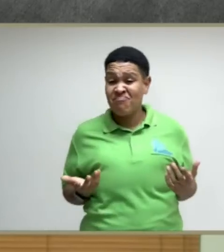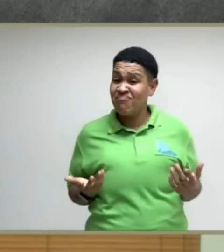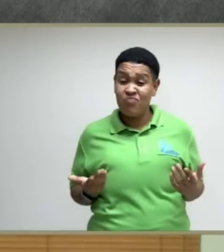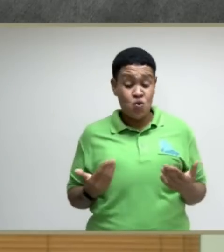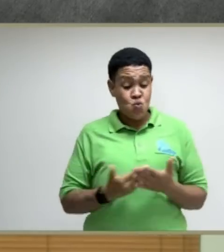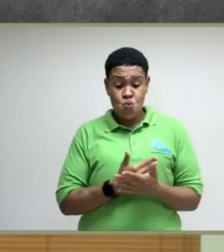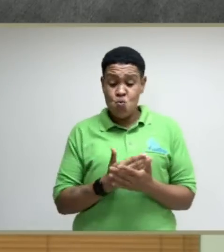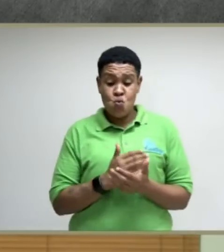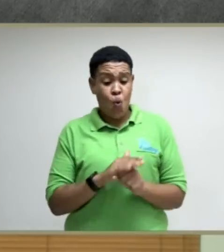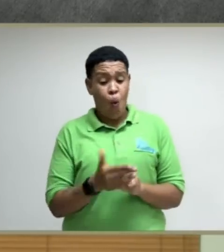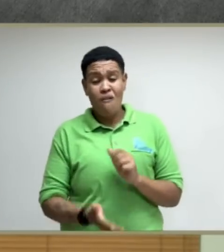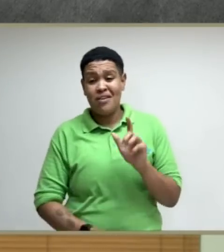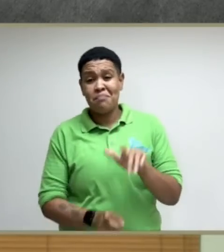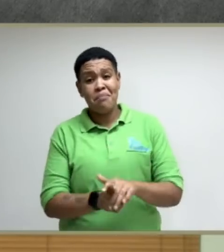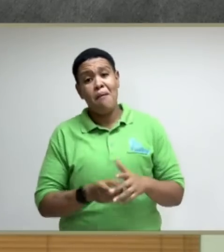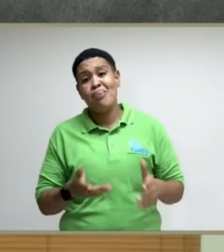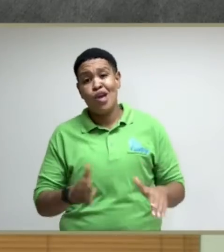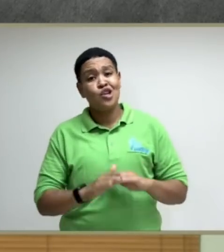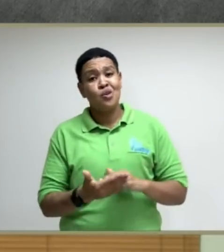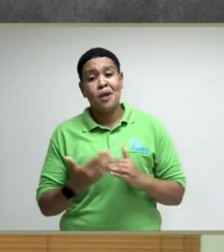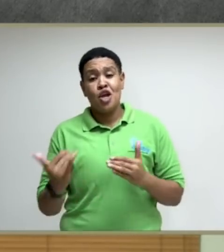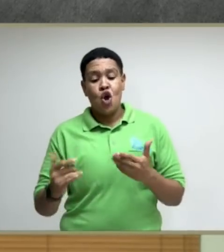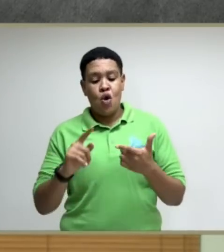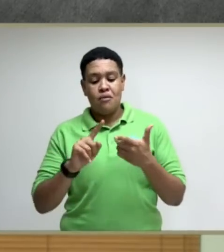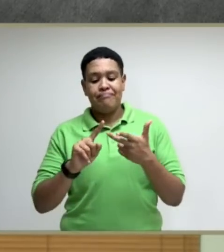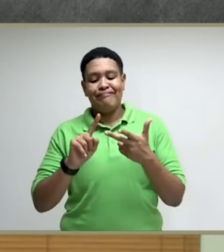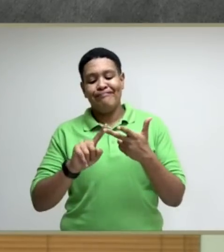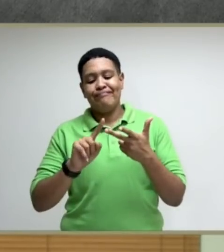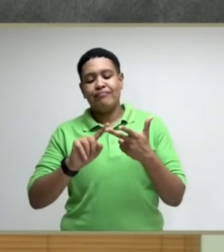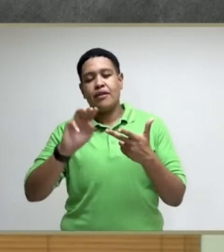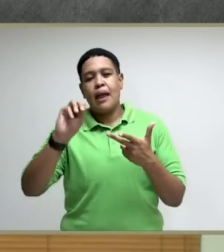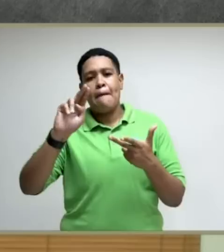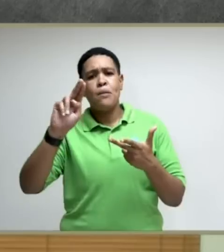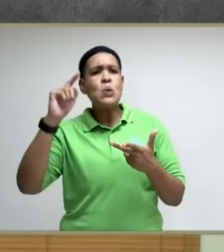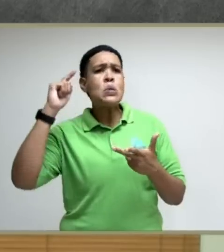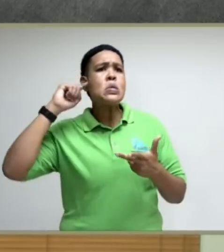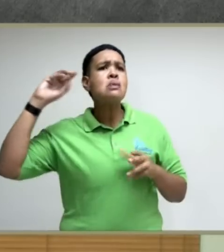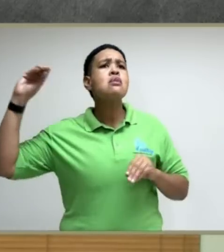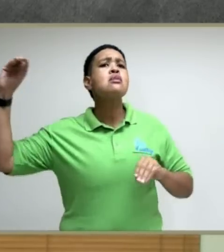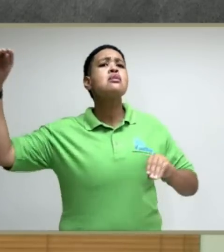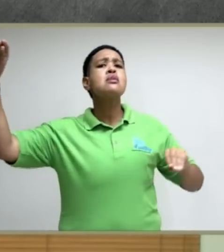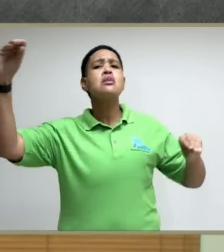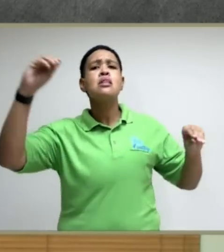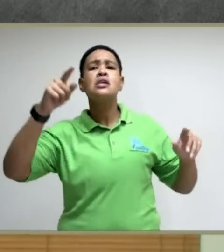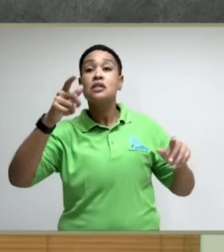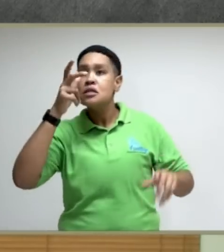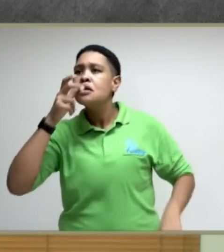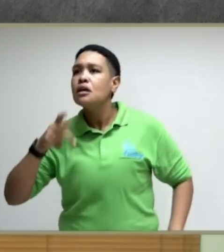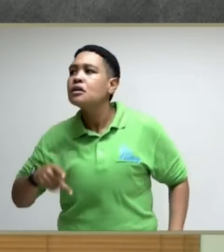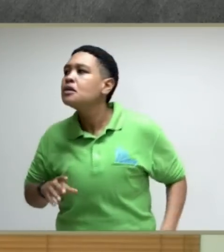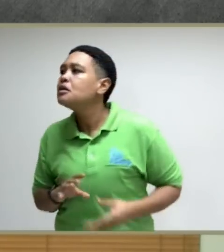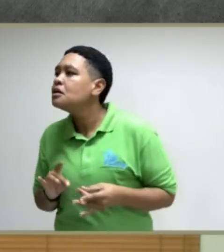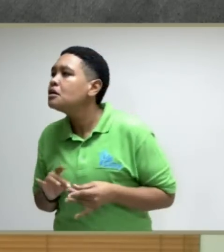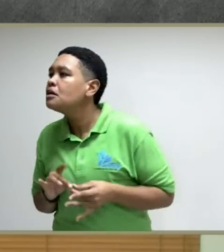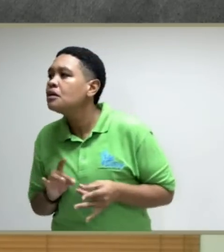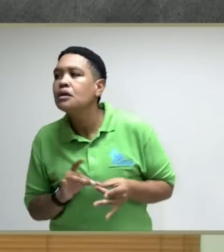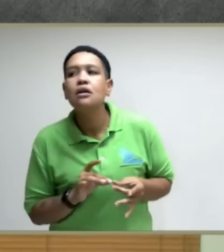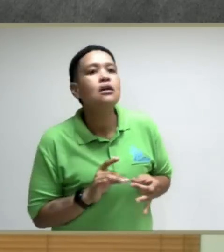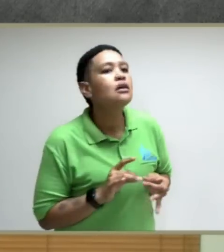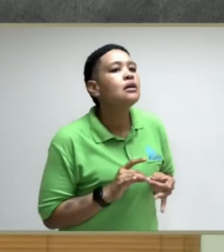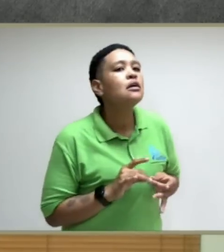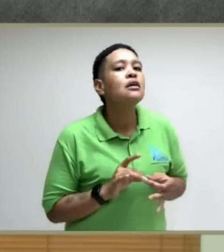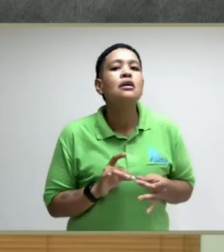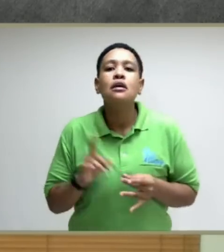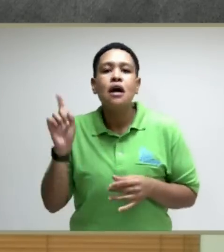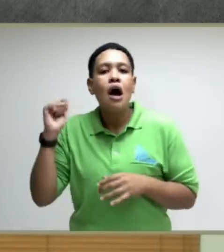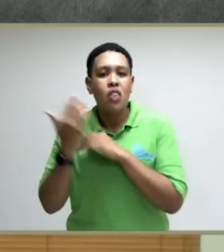Mu variant that has been in the media for a couple of days now in country.